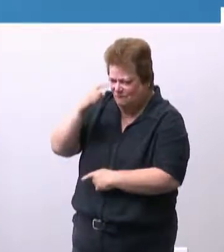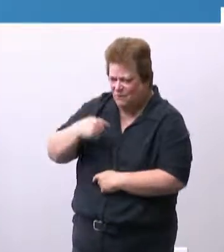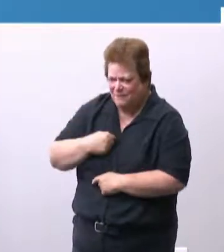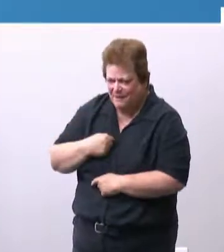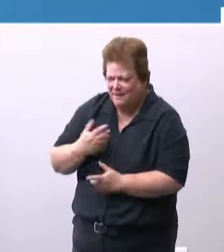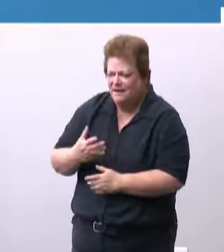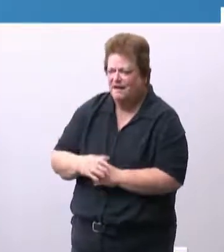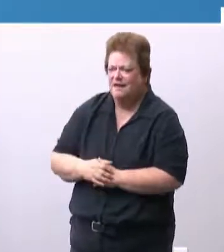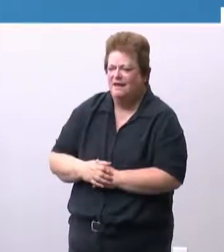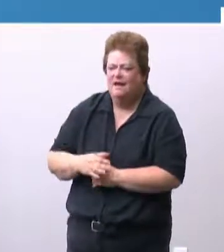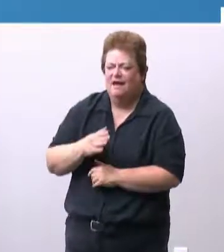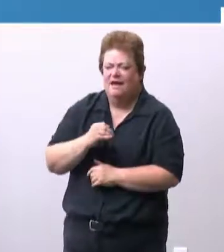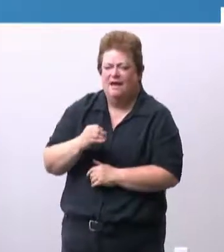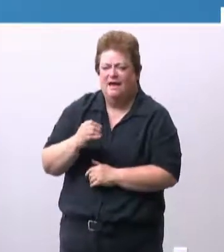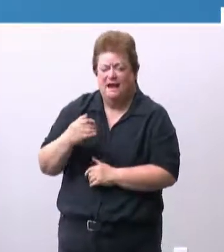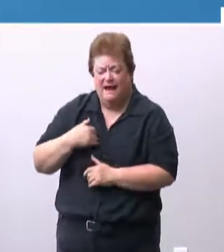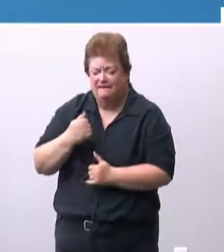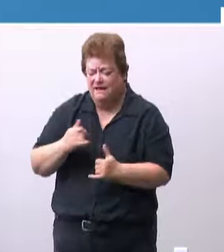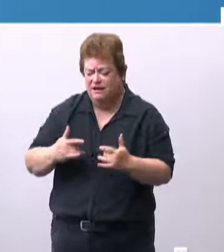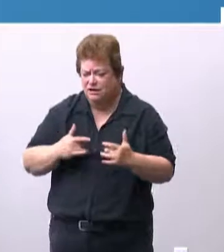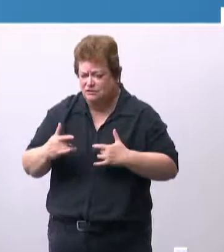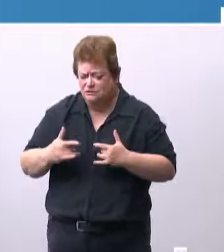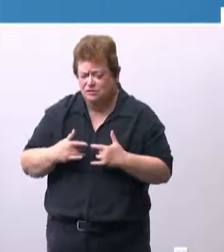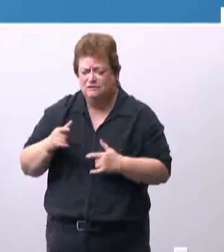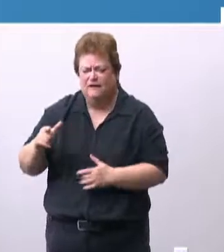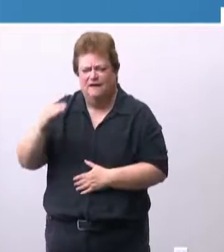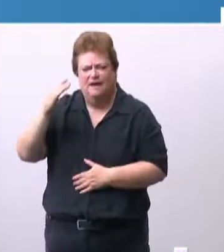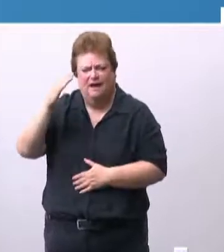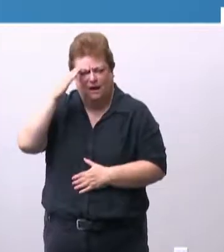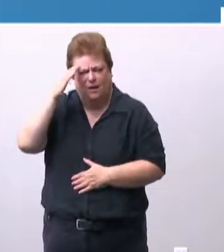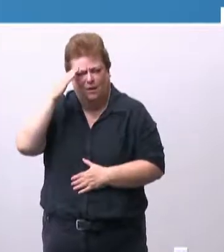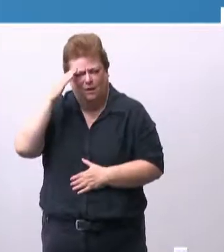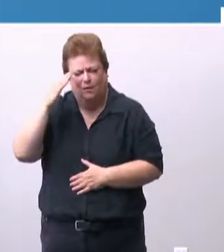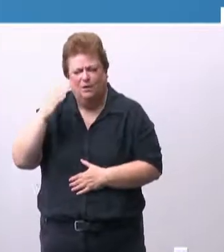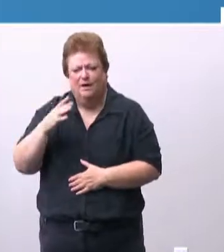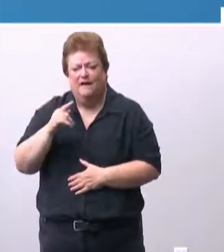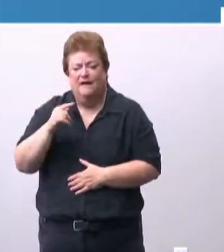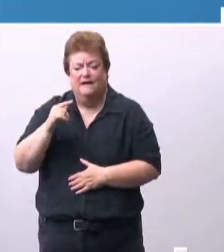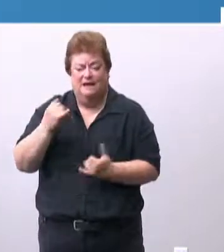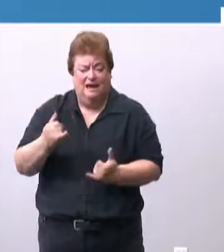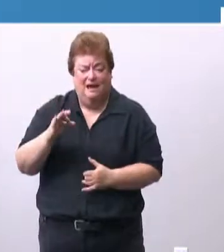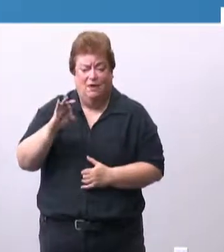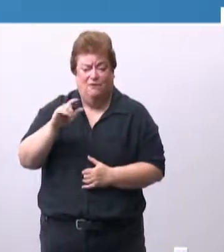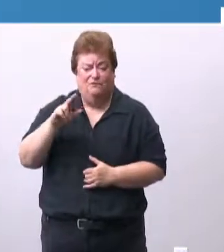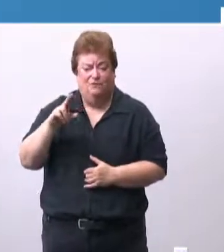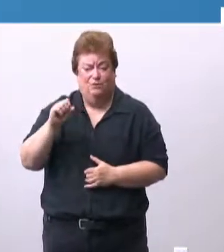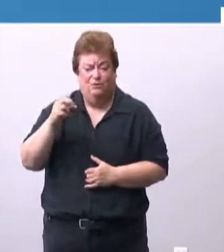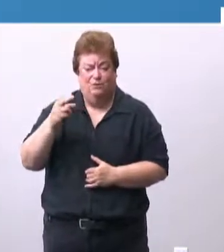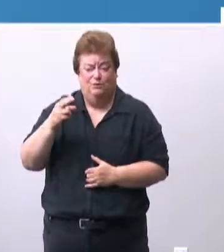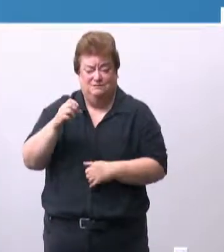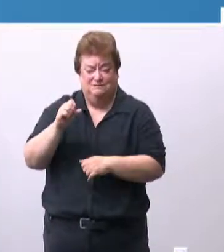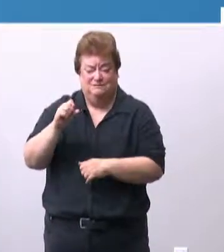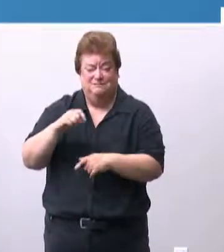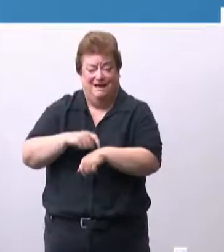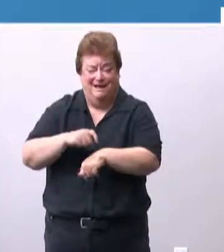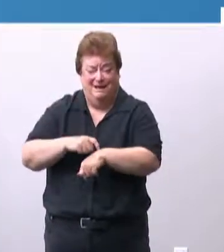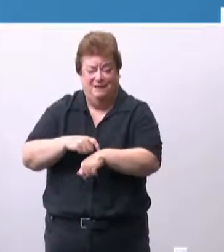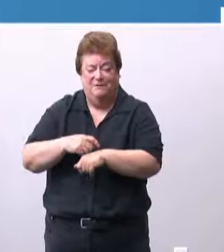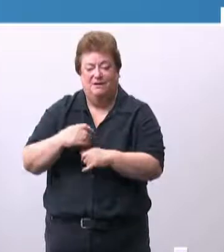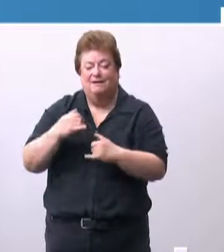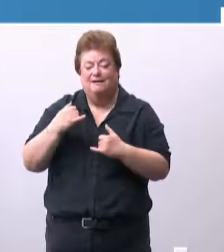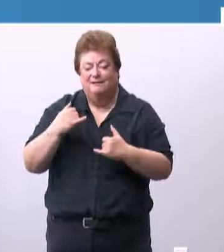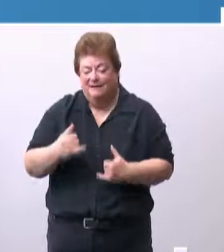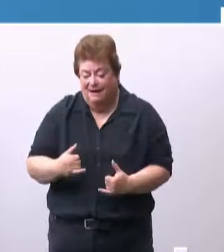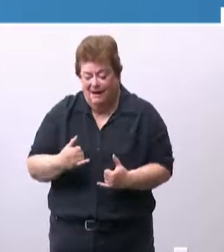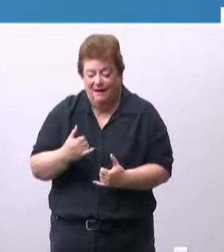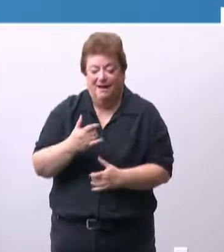or if there's anything else that they want you to know about. And then flu season, it's time for your flu shots. Wear your seatbelt,